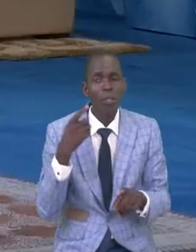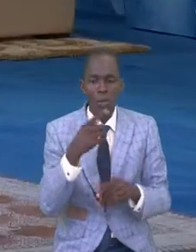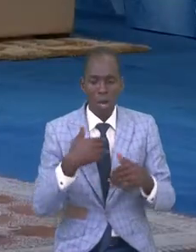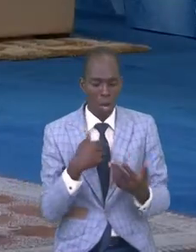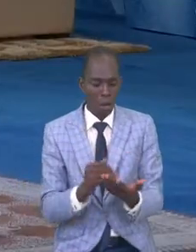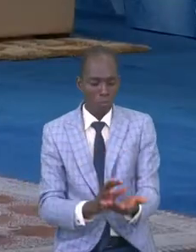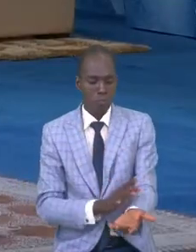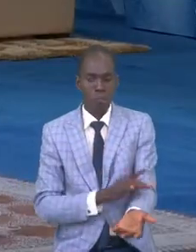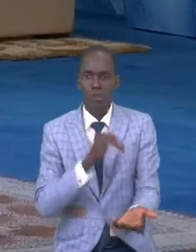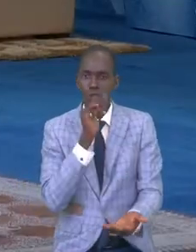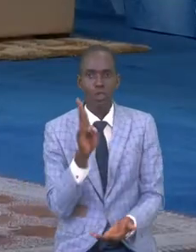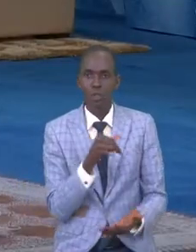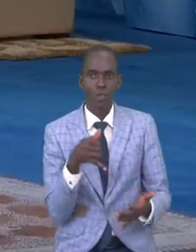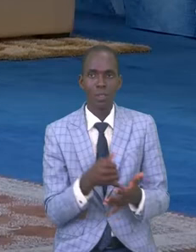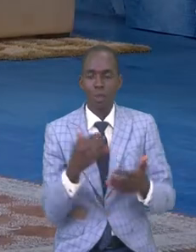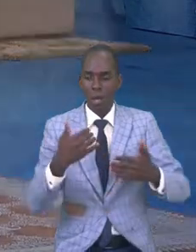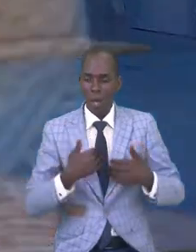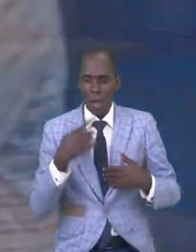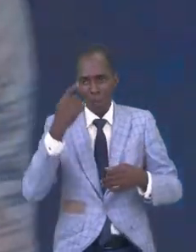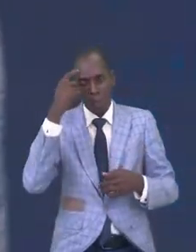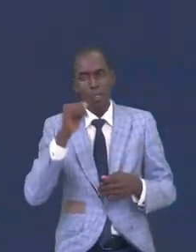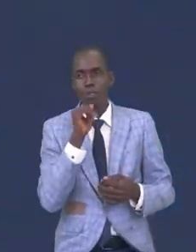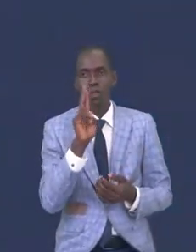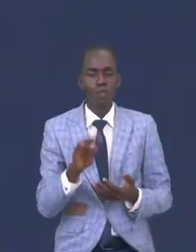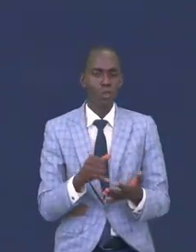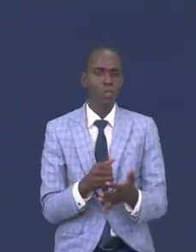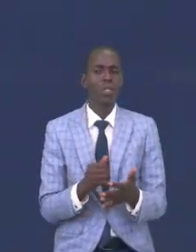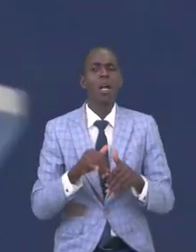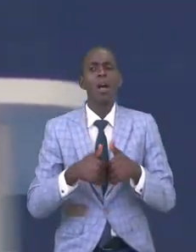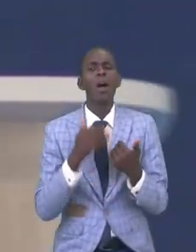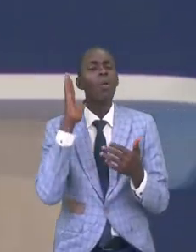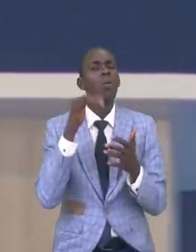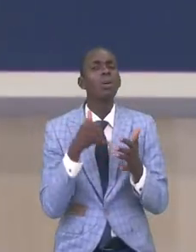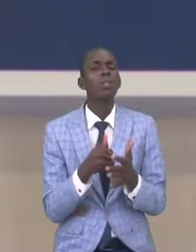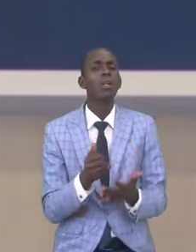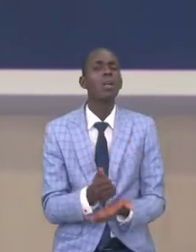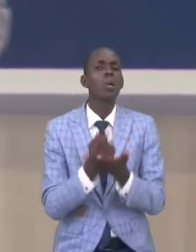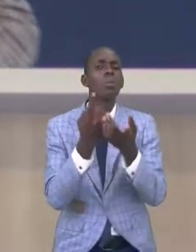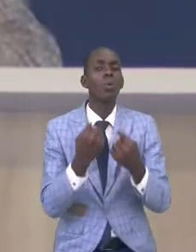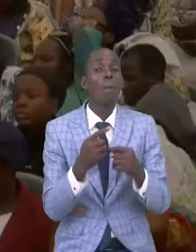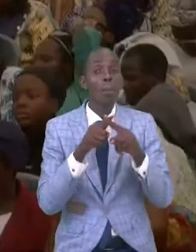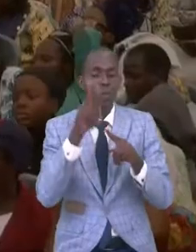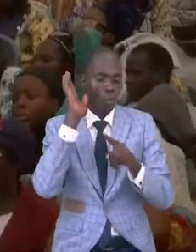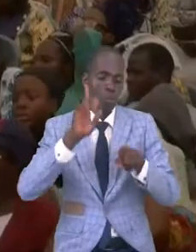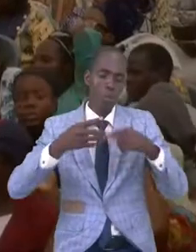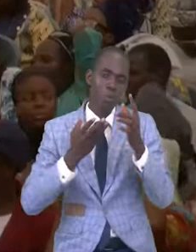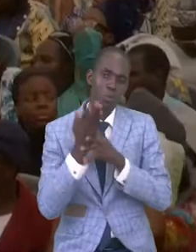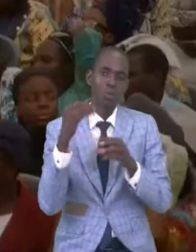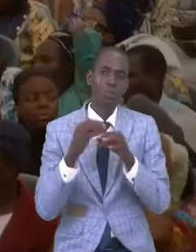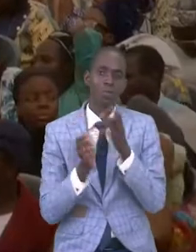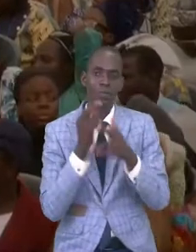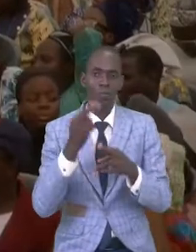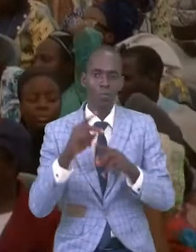you have facility, you are not using it, how will it come? But you will go through.